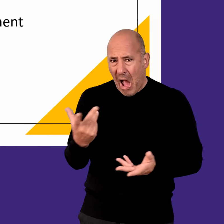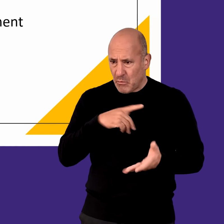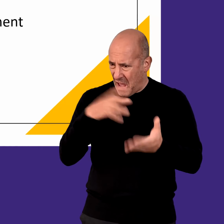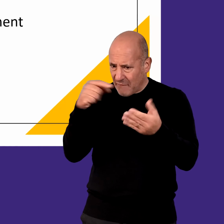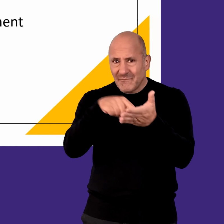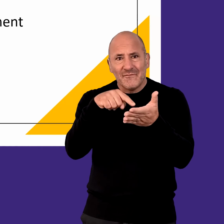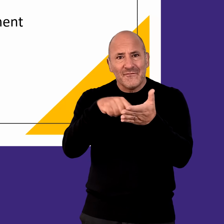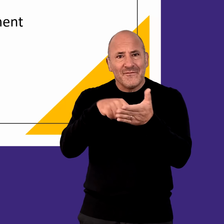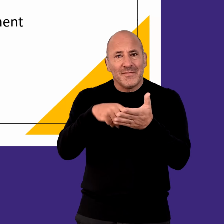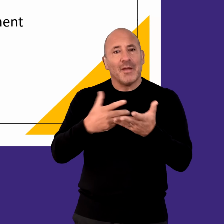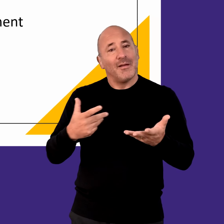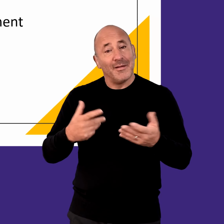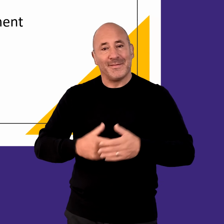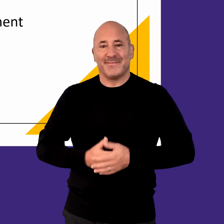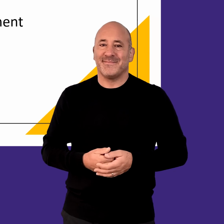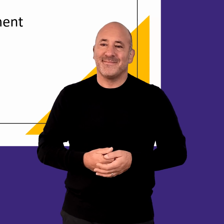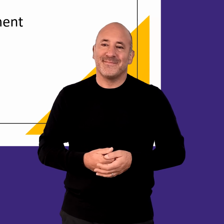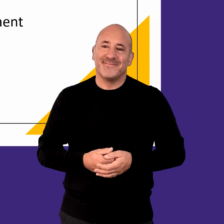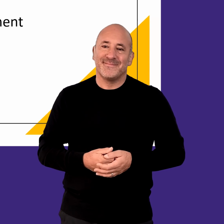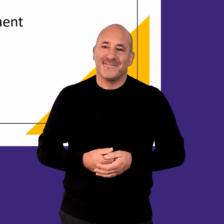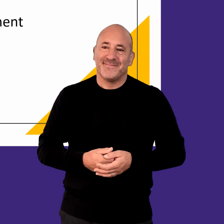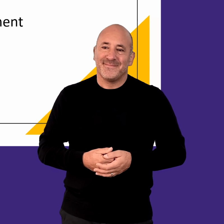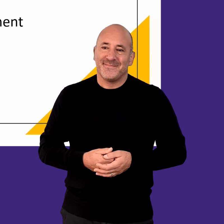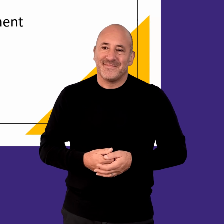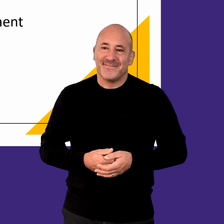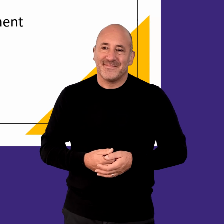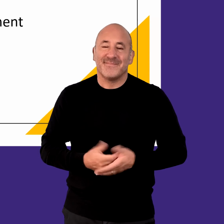both organisations permission to work together.